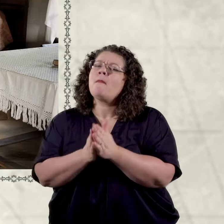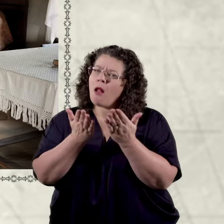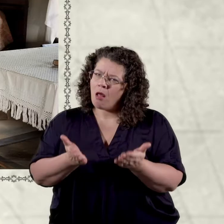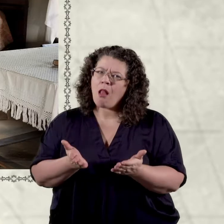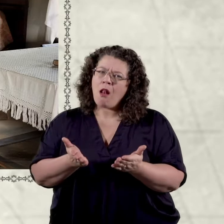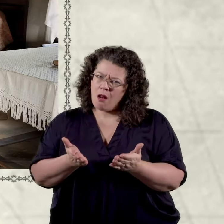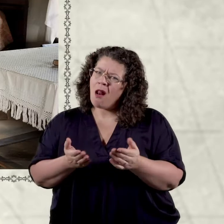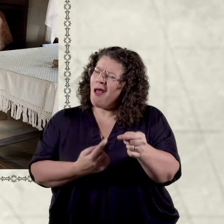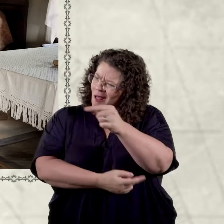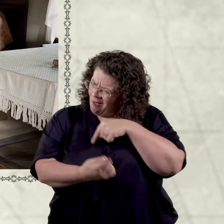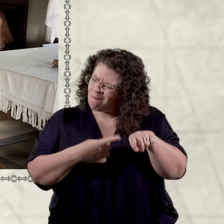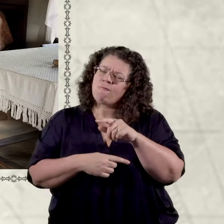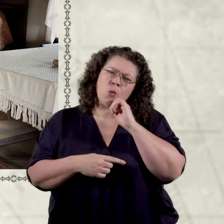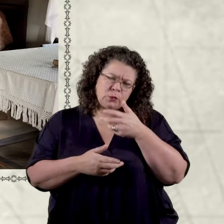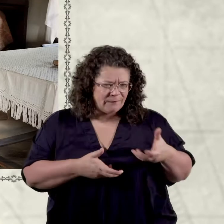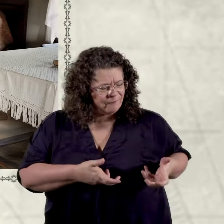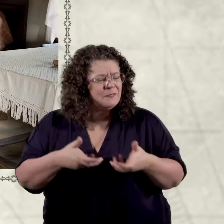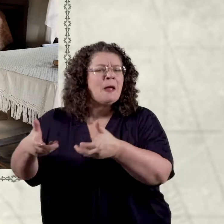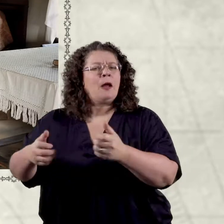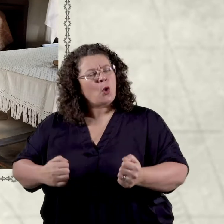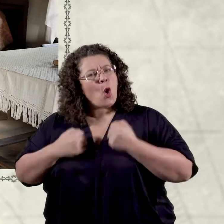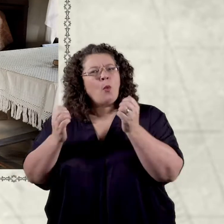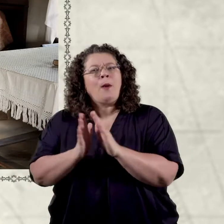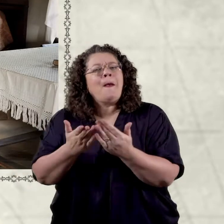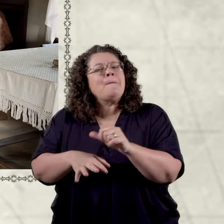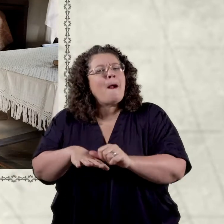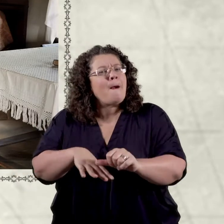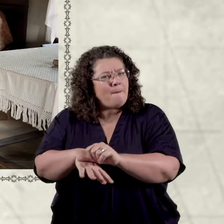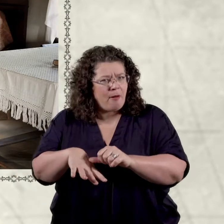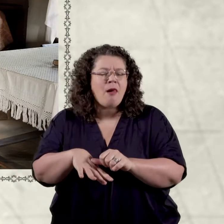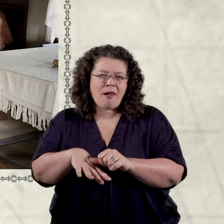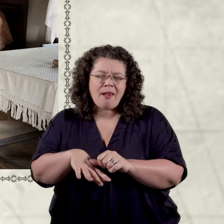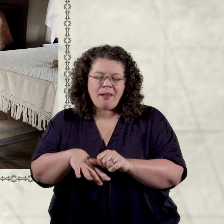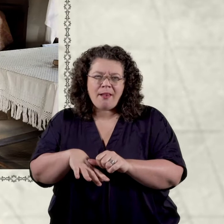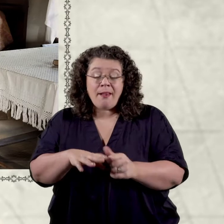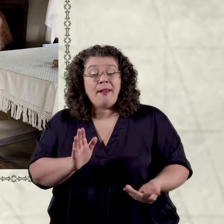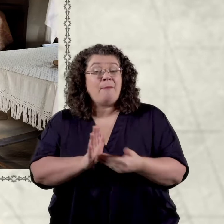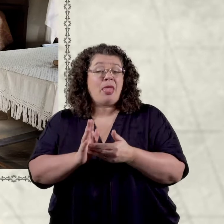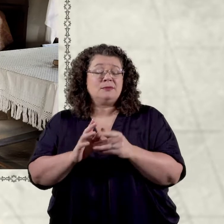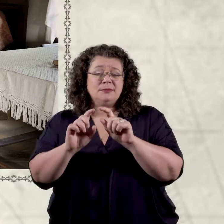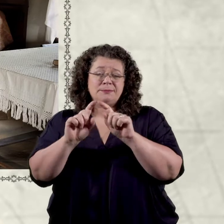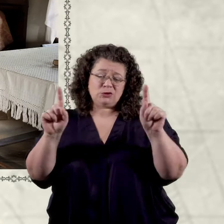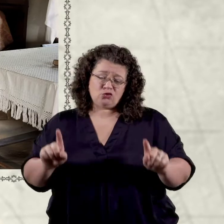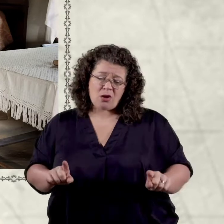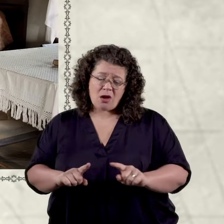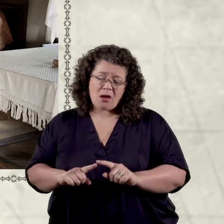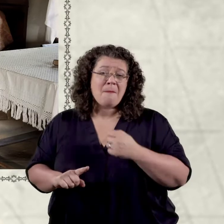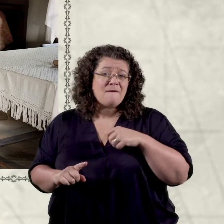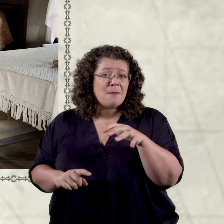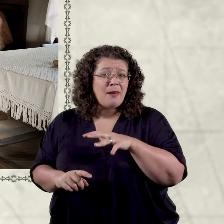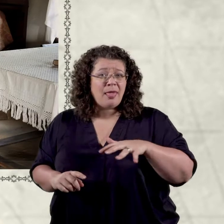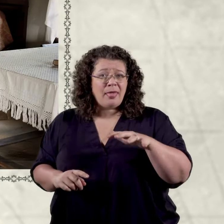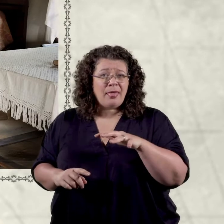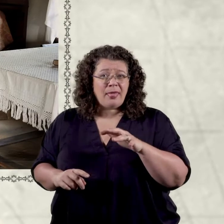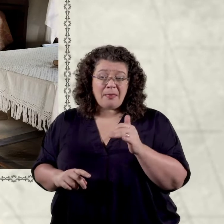the Bible. Yes, everyone would have taken one of these with them. And also a picture of my family, as I